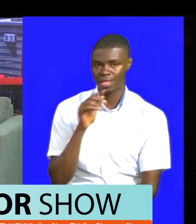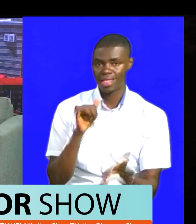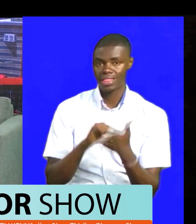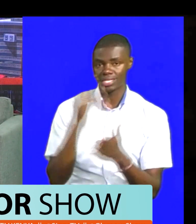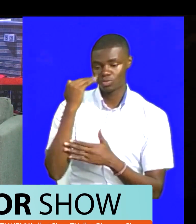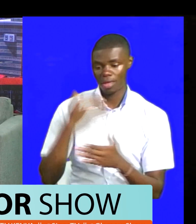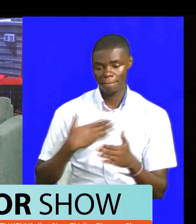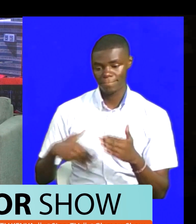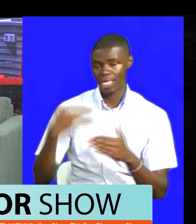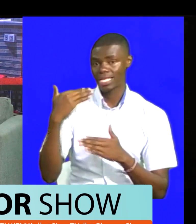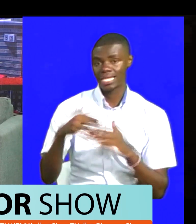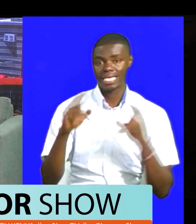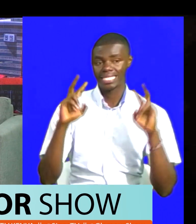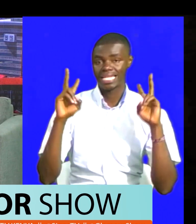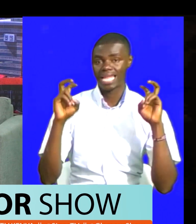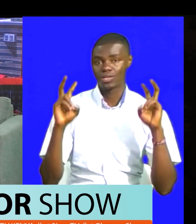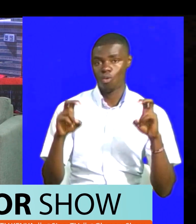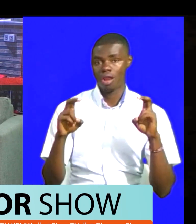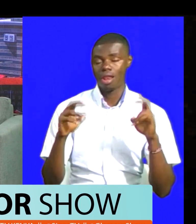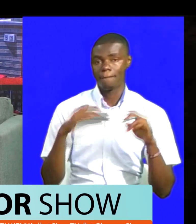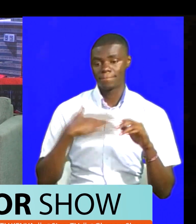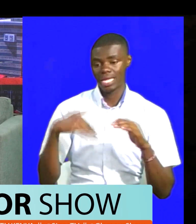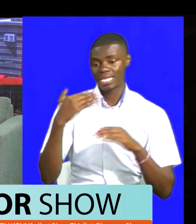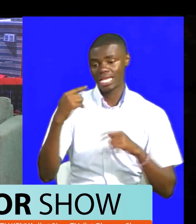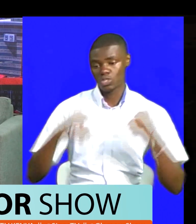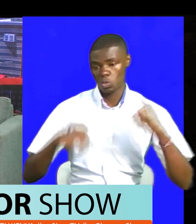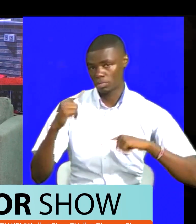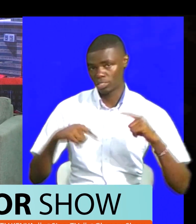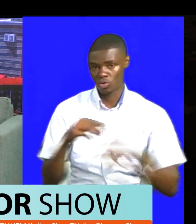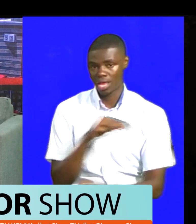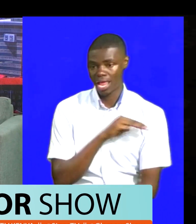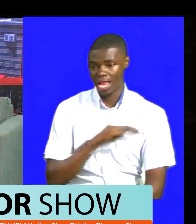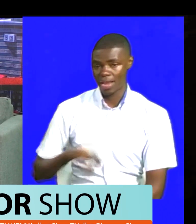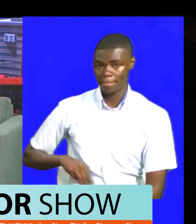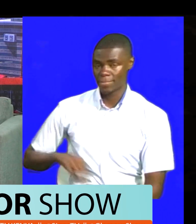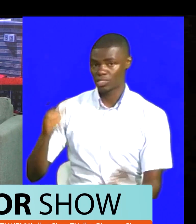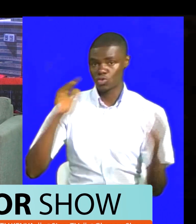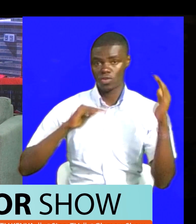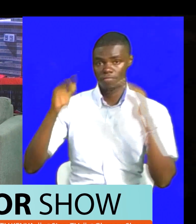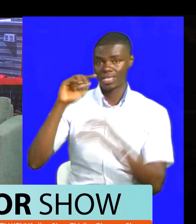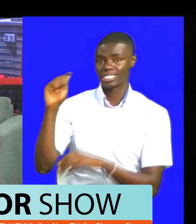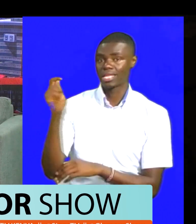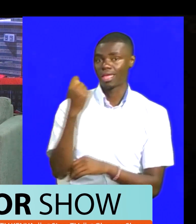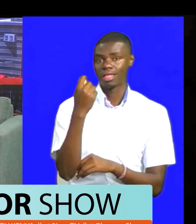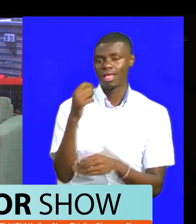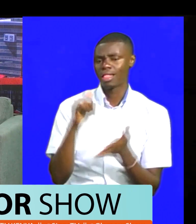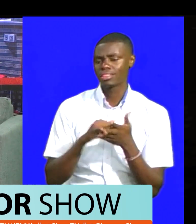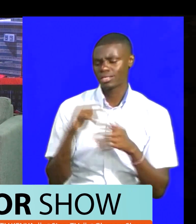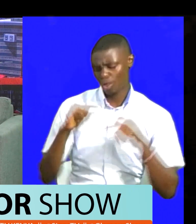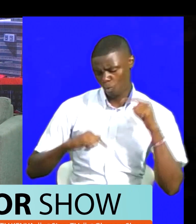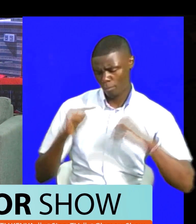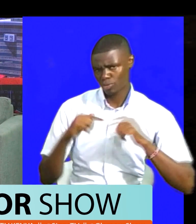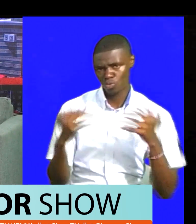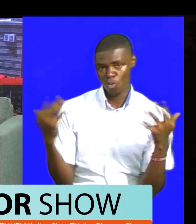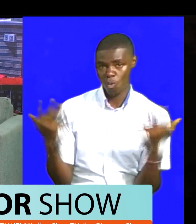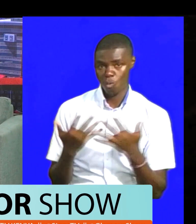my next title, my next competition will be Miss University Kenya. That is a competition